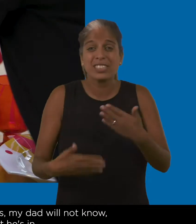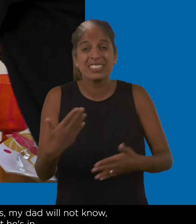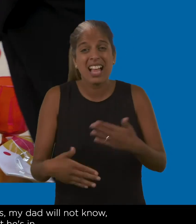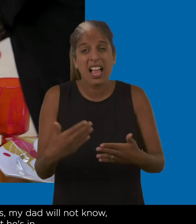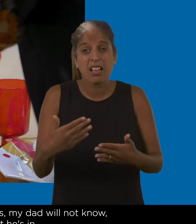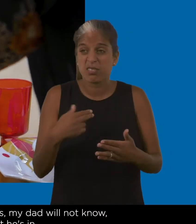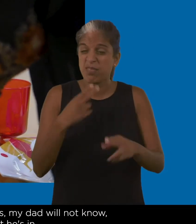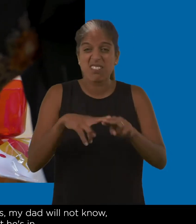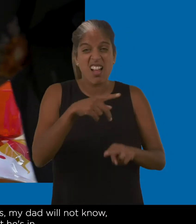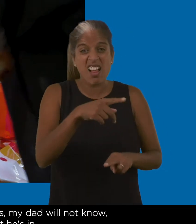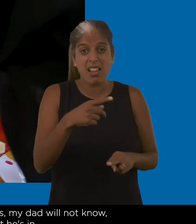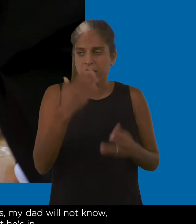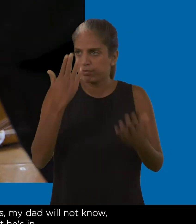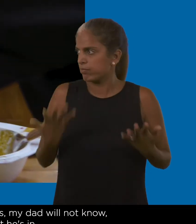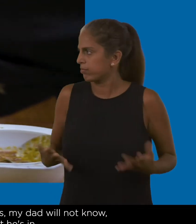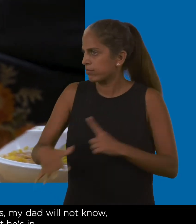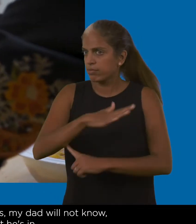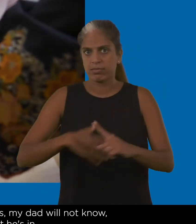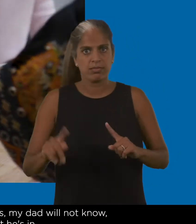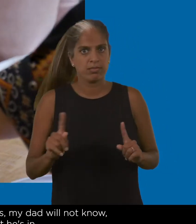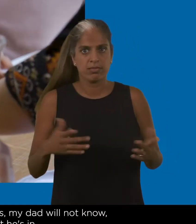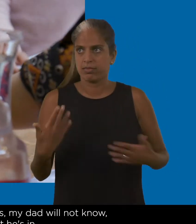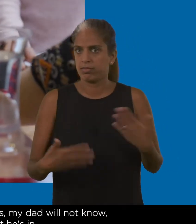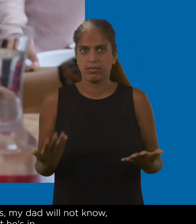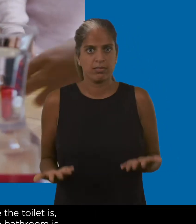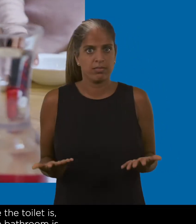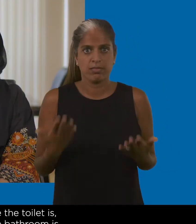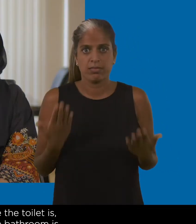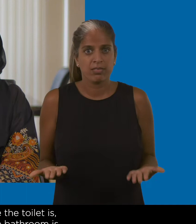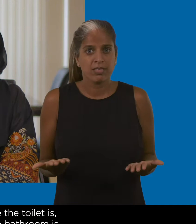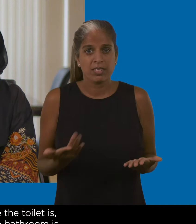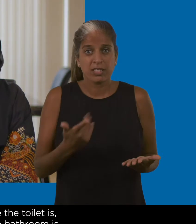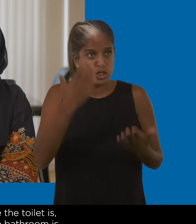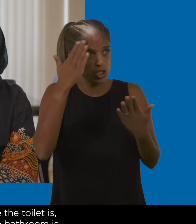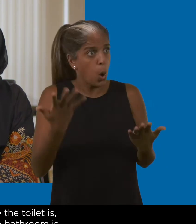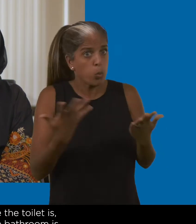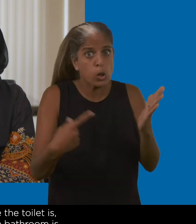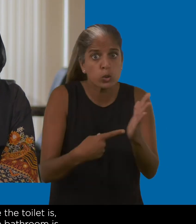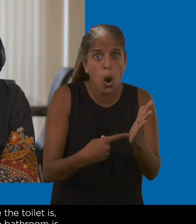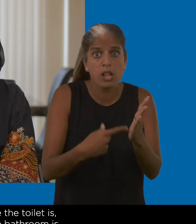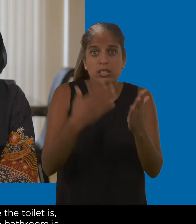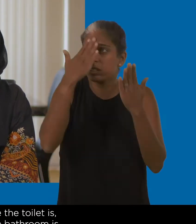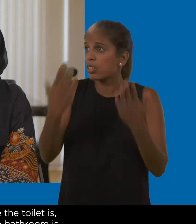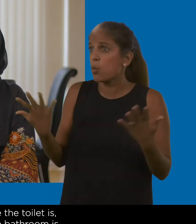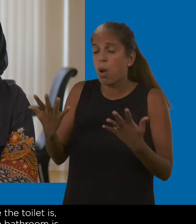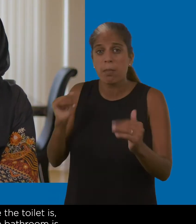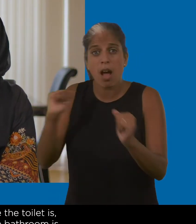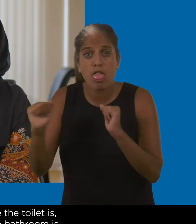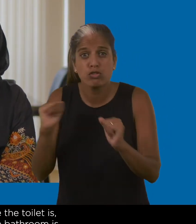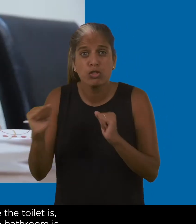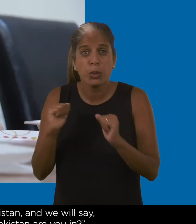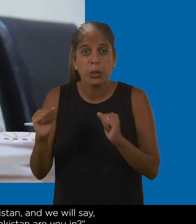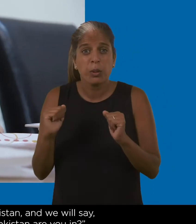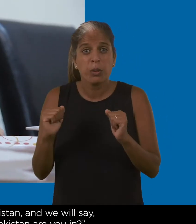my dad will not know the environment that he's in. So he won't know where the toilet is, he won't know where the